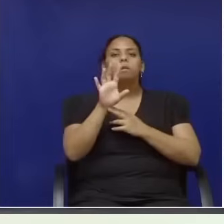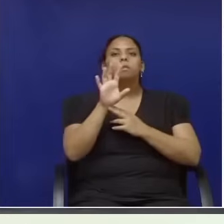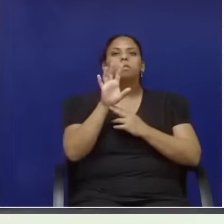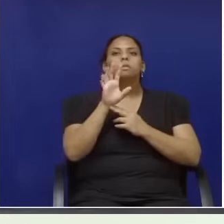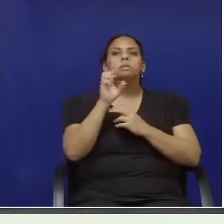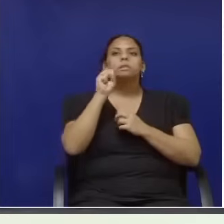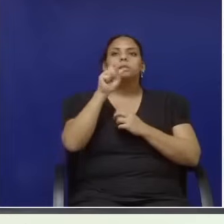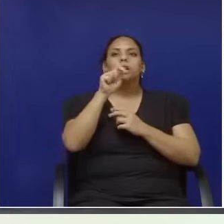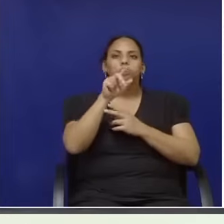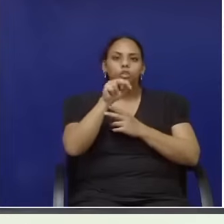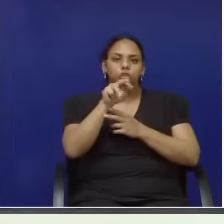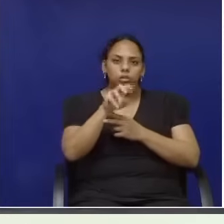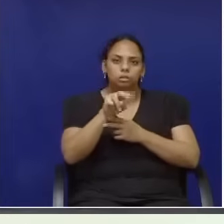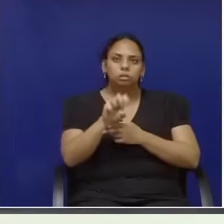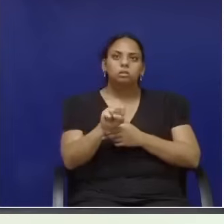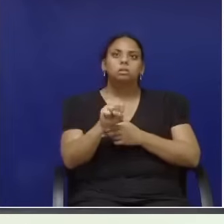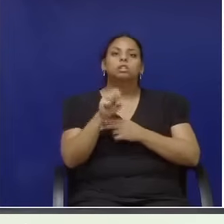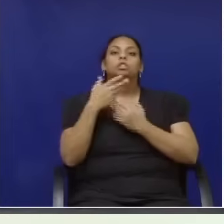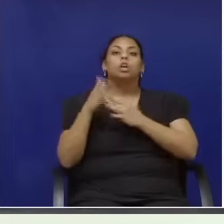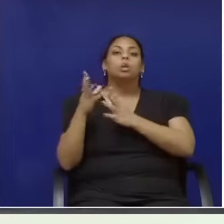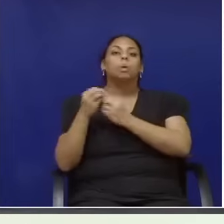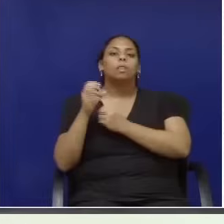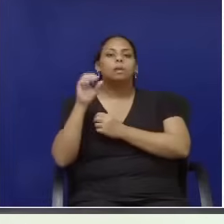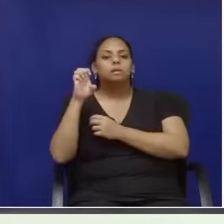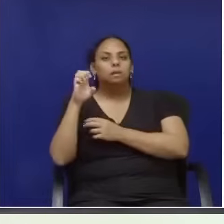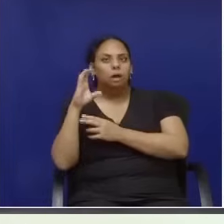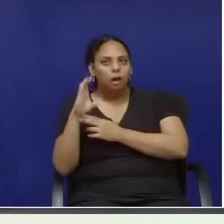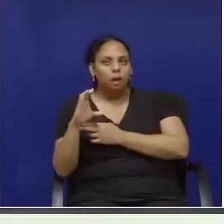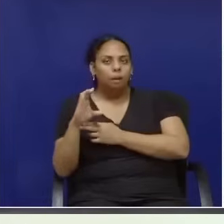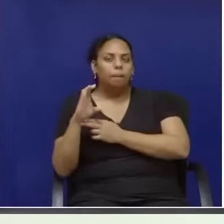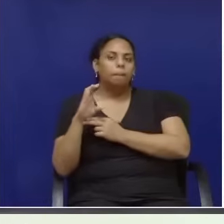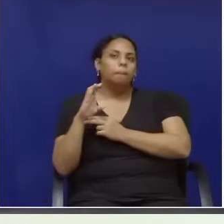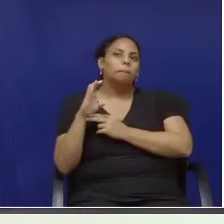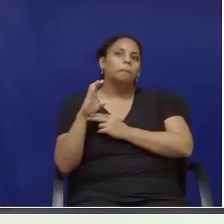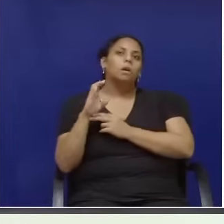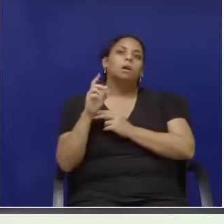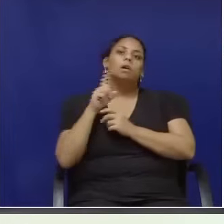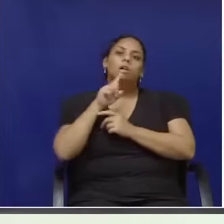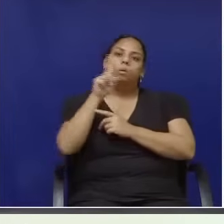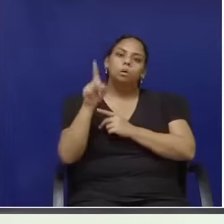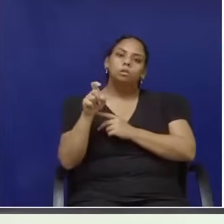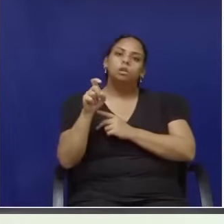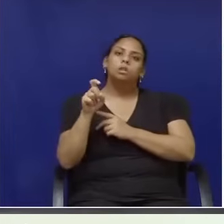stations. Starting with the Eastern Cape, the